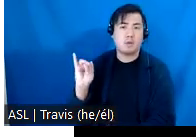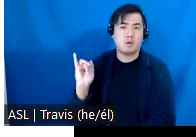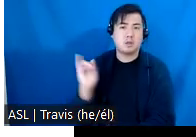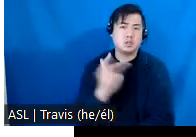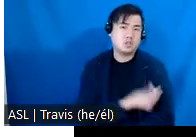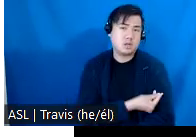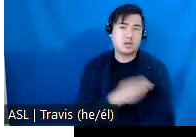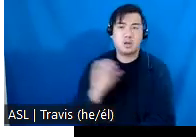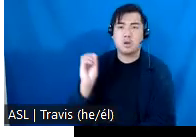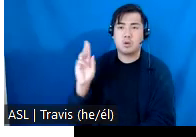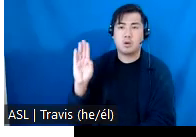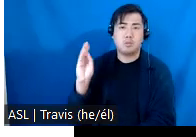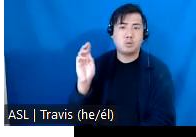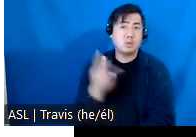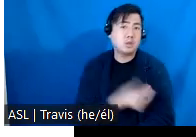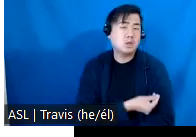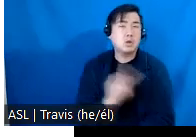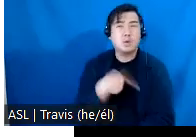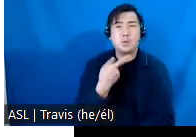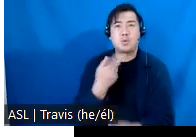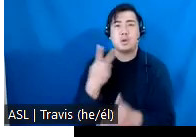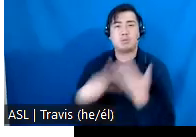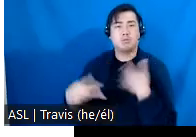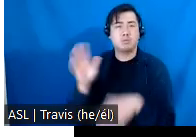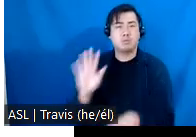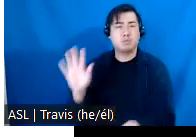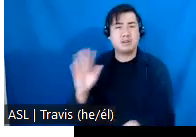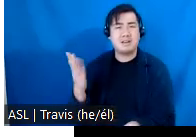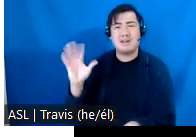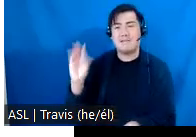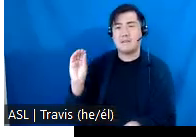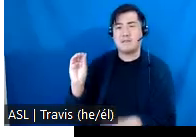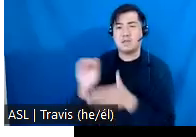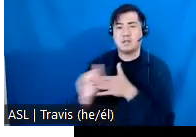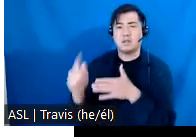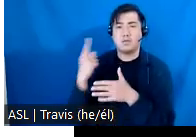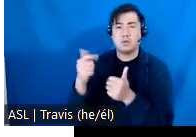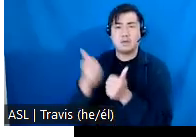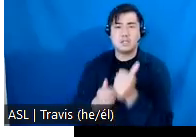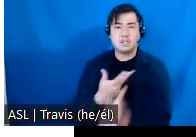the number, we're kind of projecting it to be around $50.